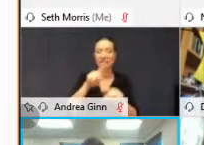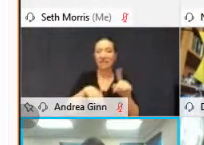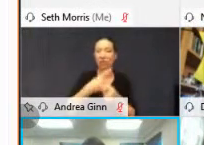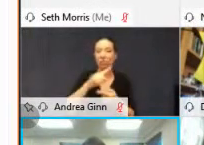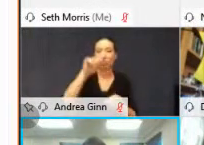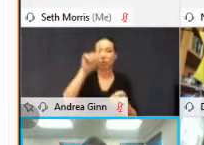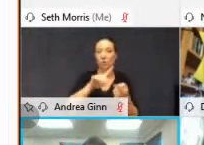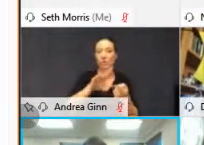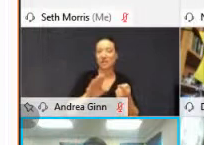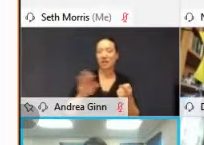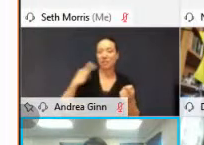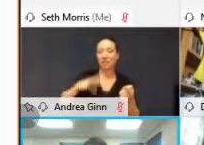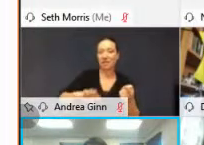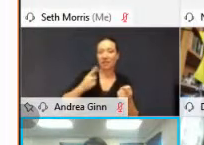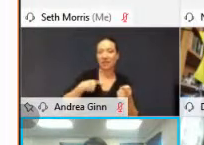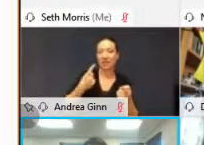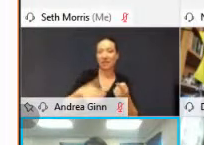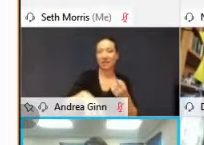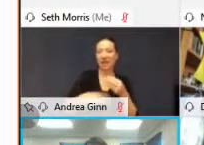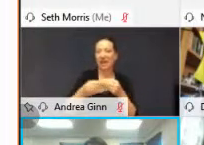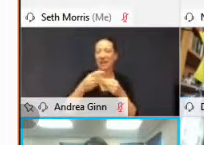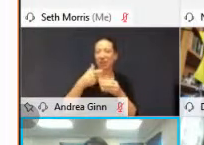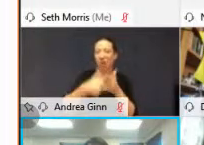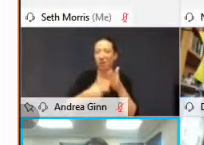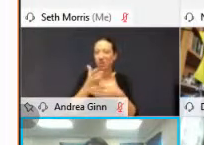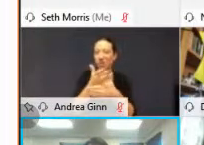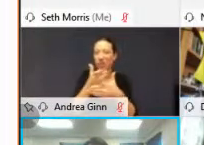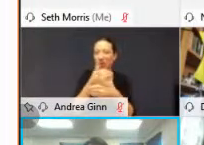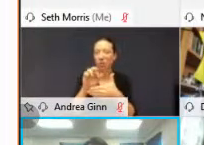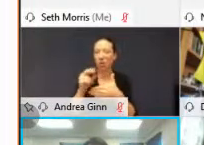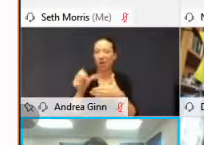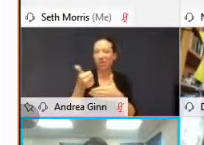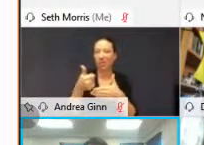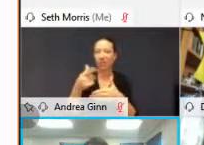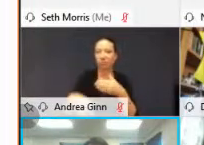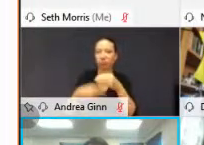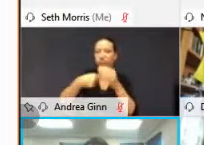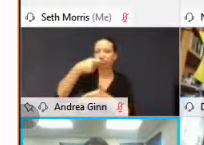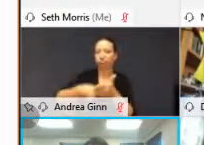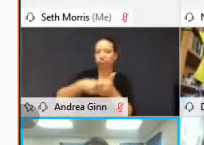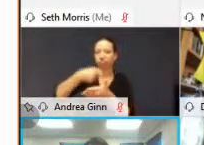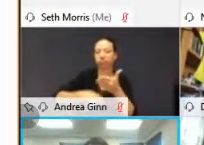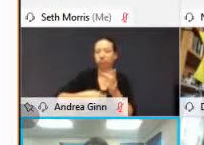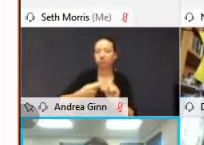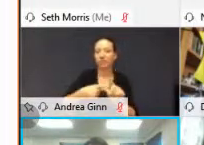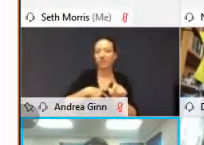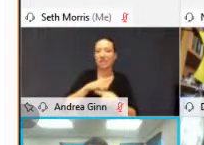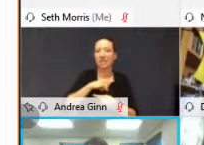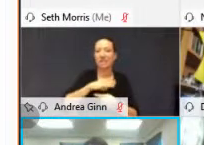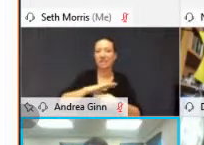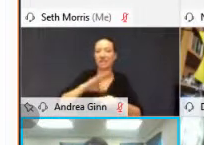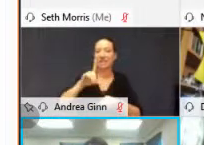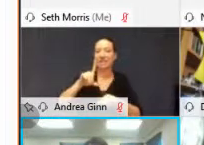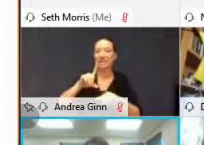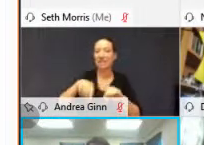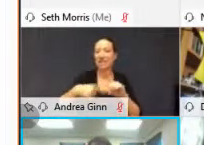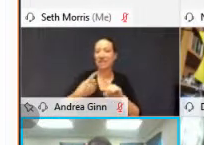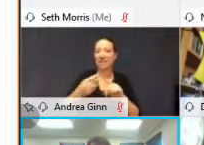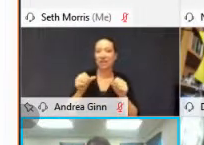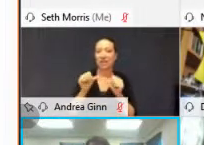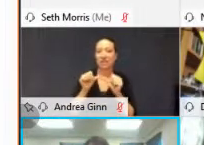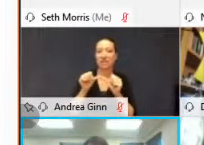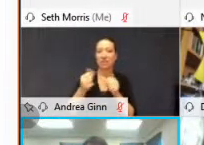and most important, it prohibits states from disenrolling anyone from the Medicaid program for the duration of the public health emergency, and